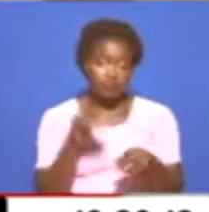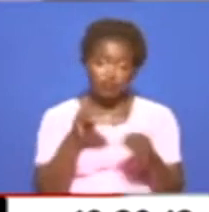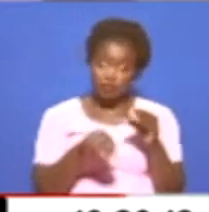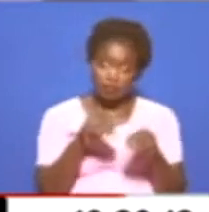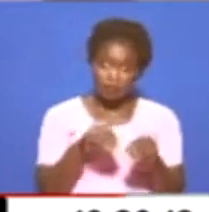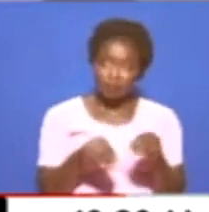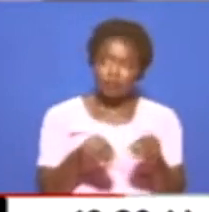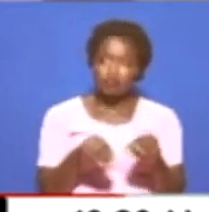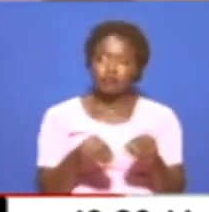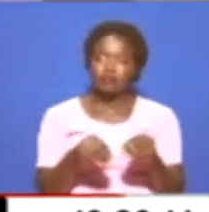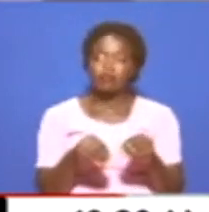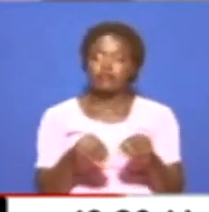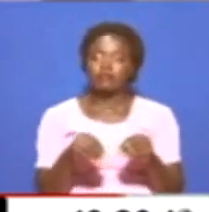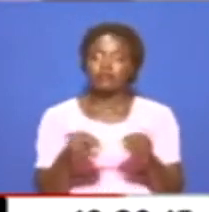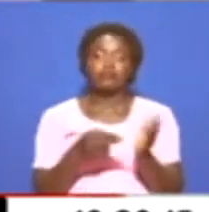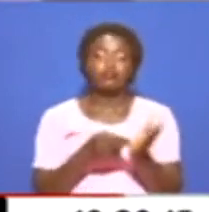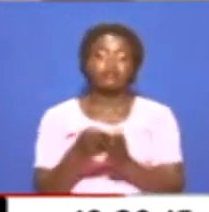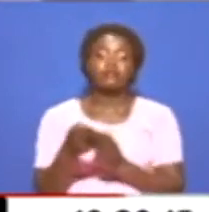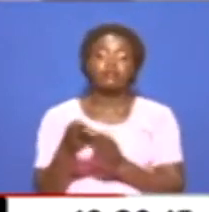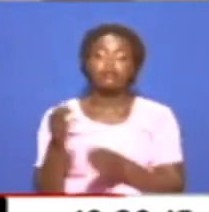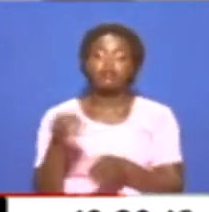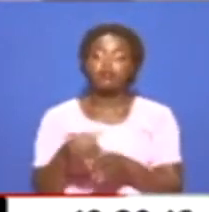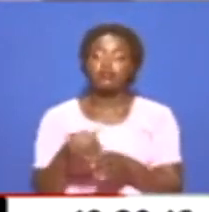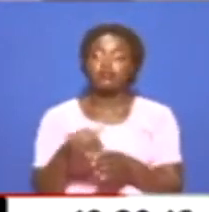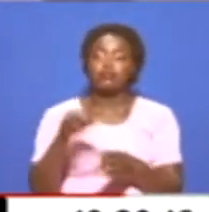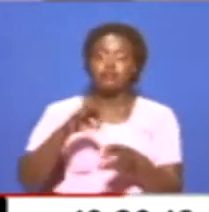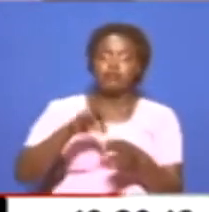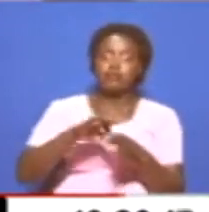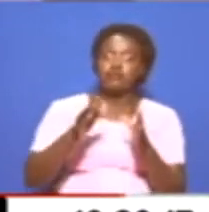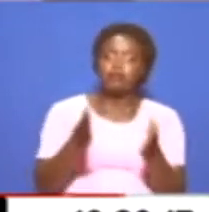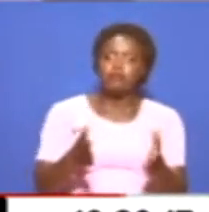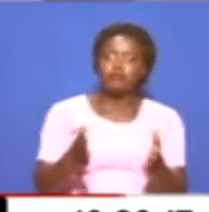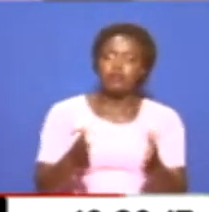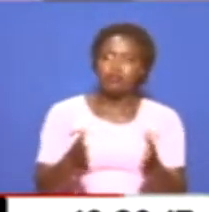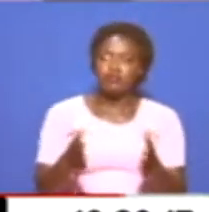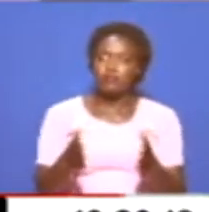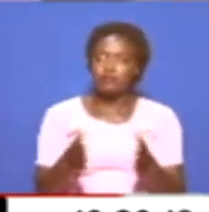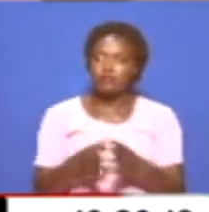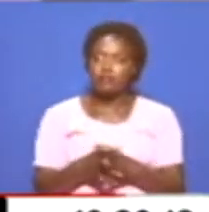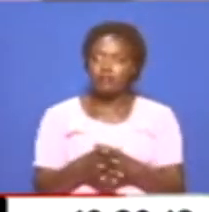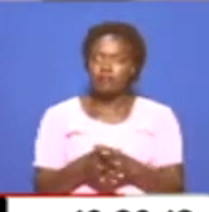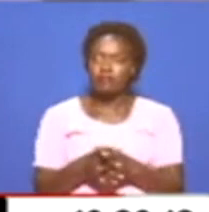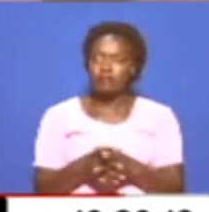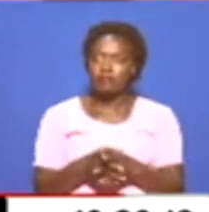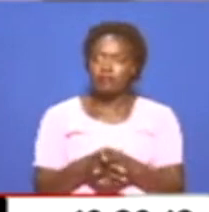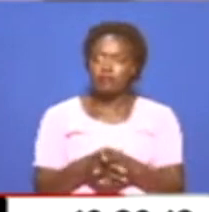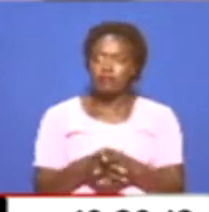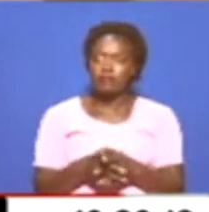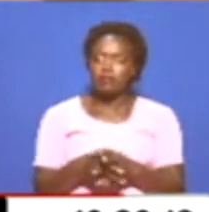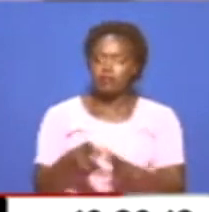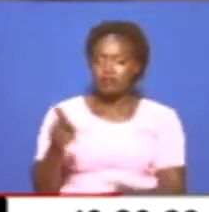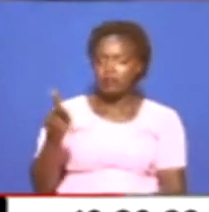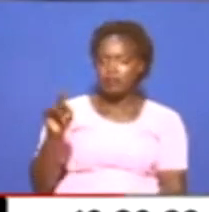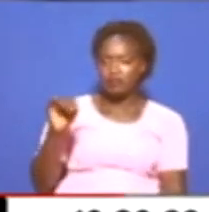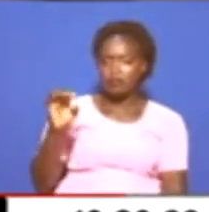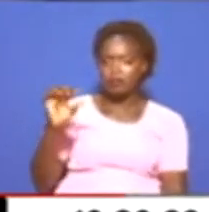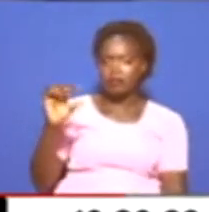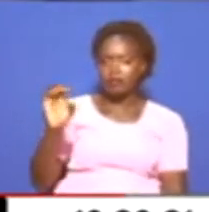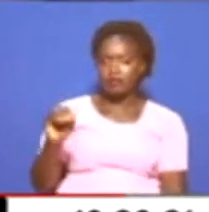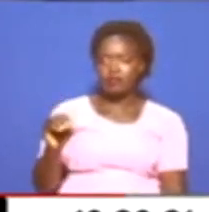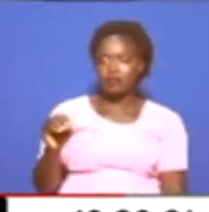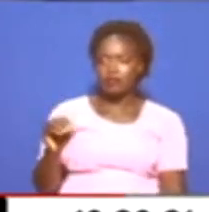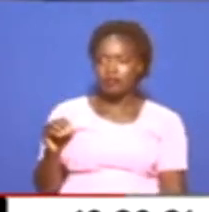about transparency in the voters, and votes. We are joined in by Diego Ngugi Wilson, who